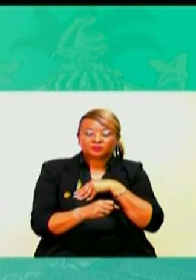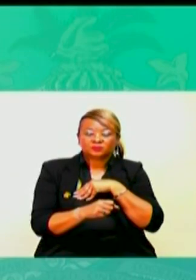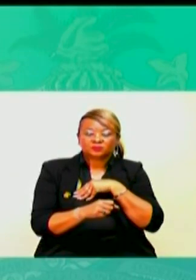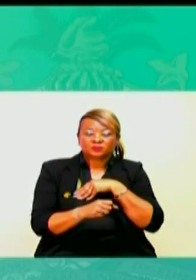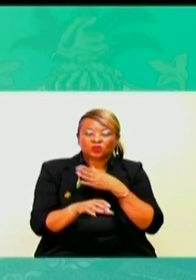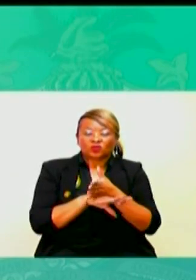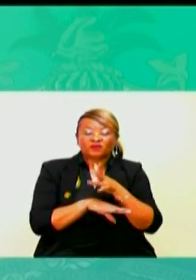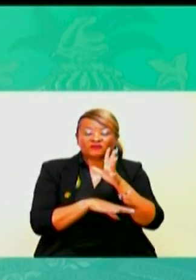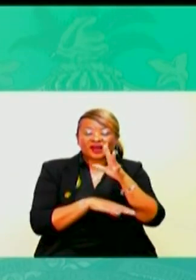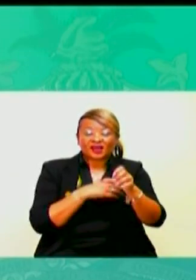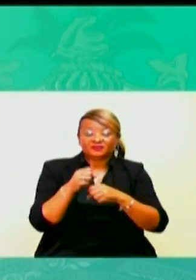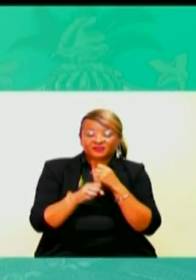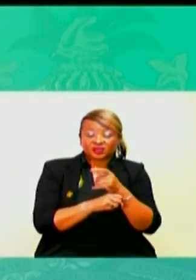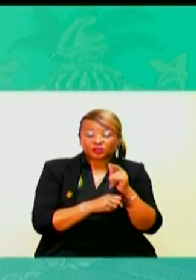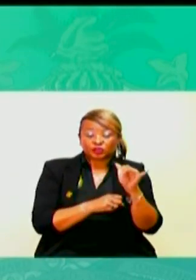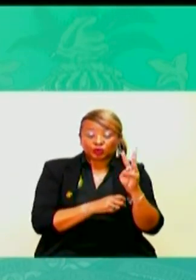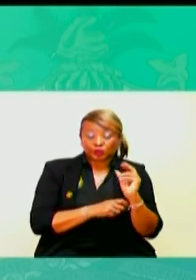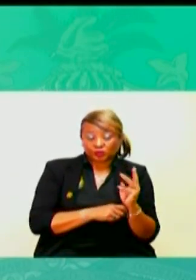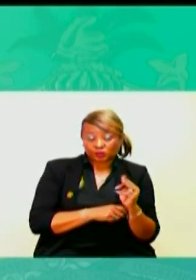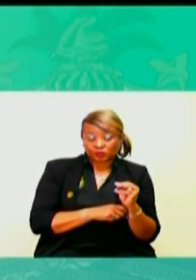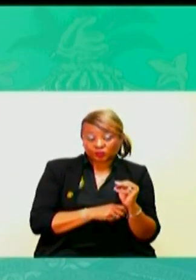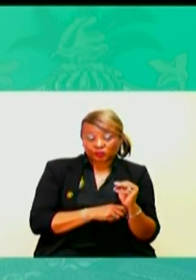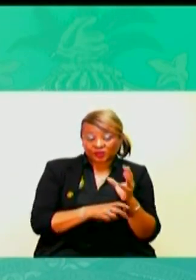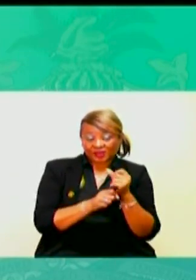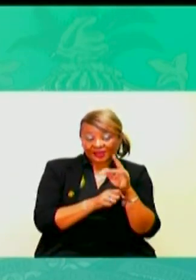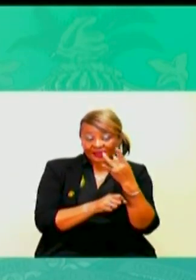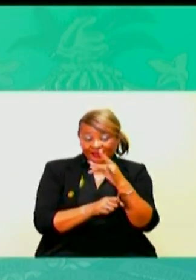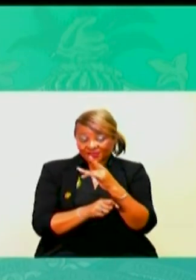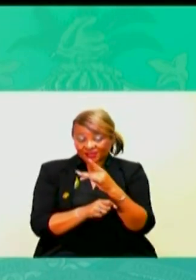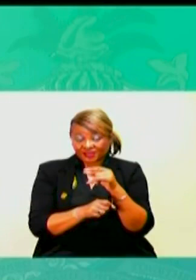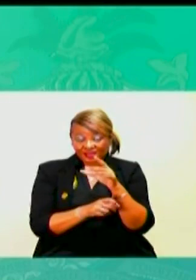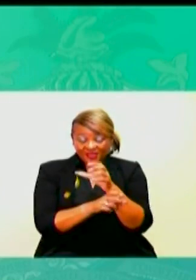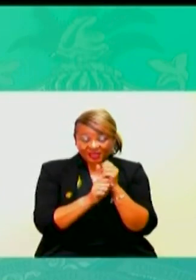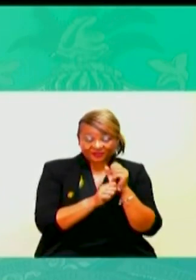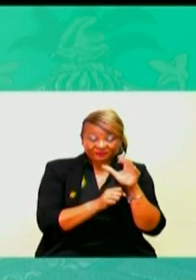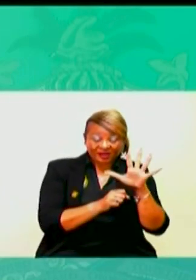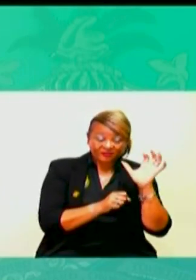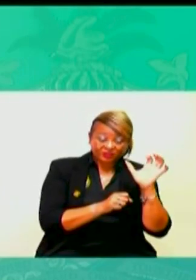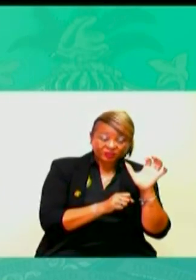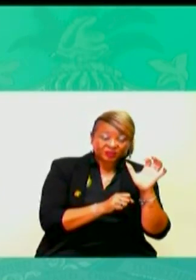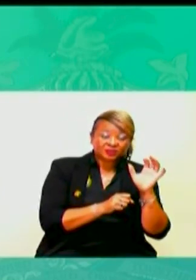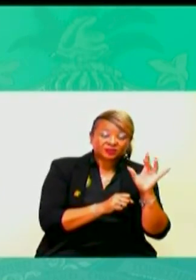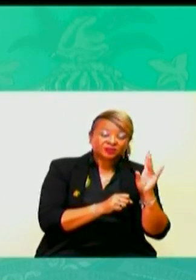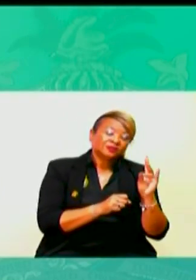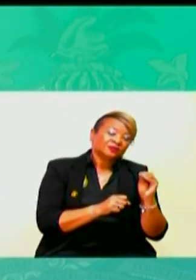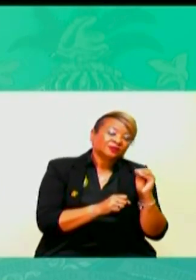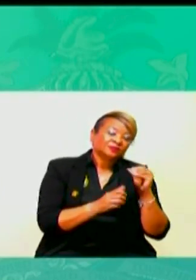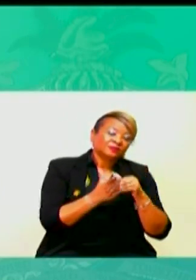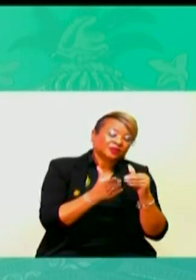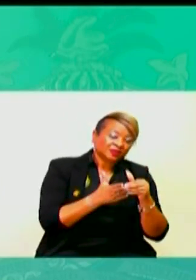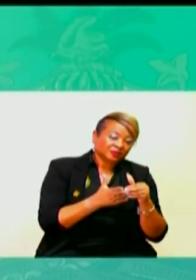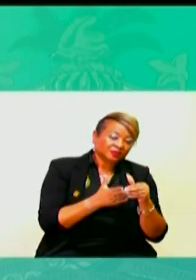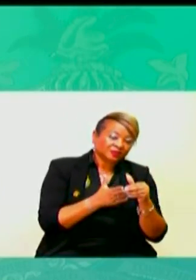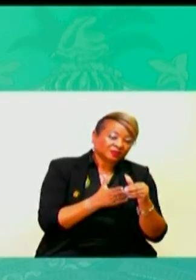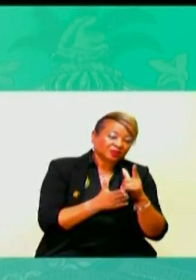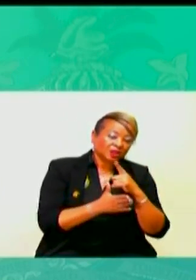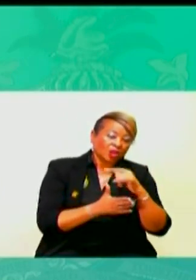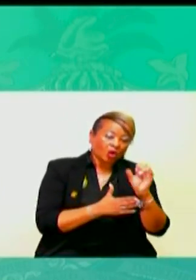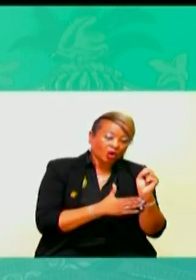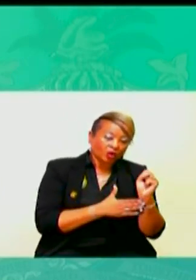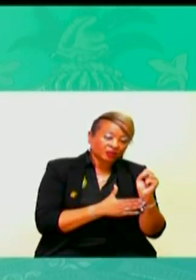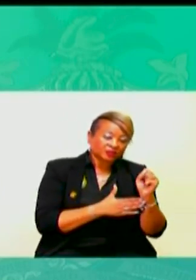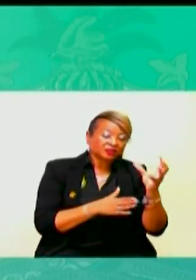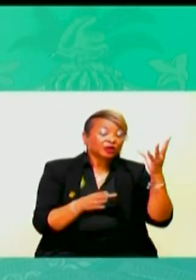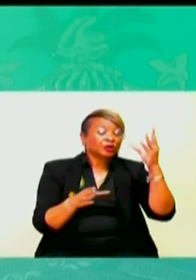Over the 5-year term, we get 18 million, they get 575 million. The revenue lost by the government